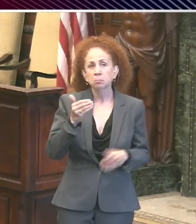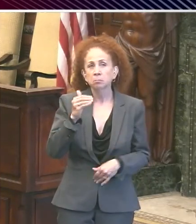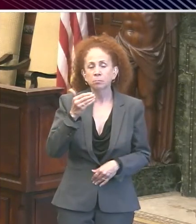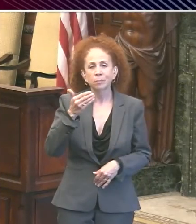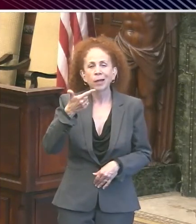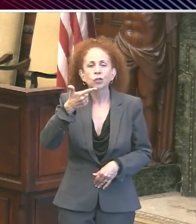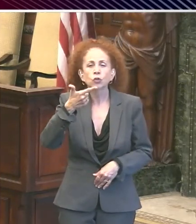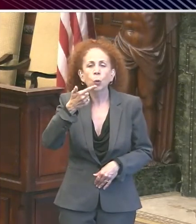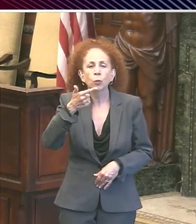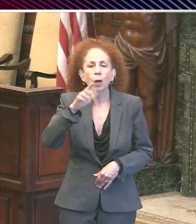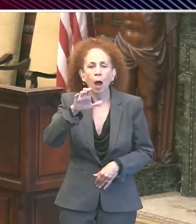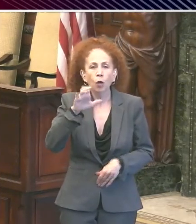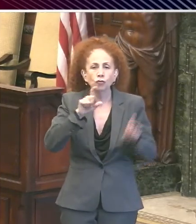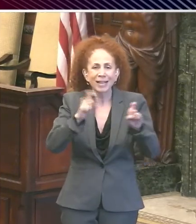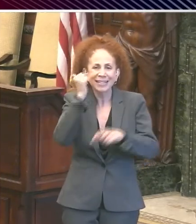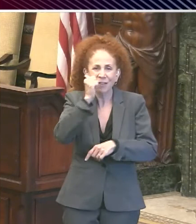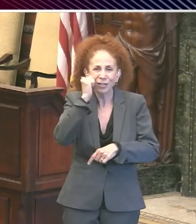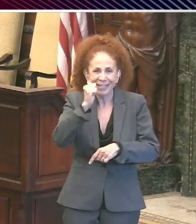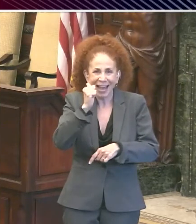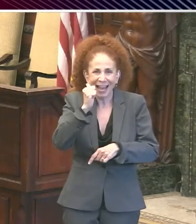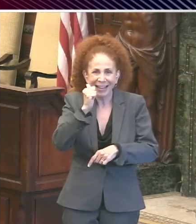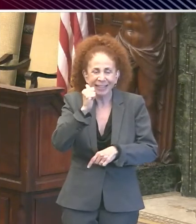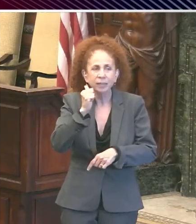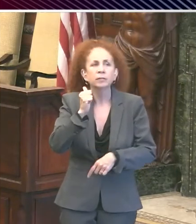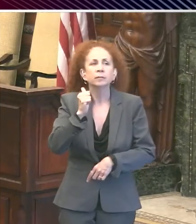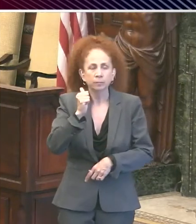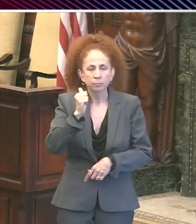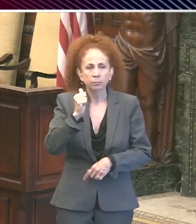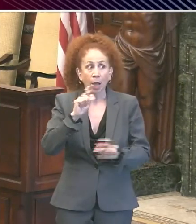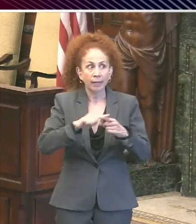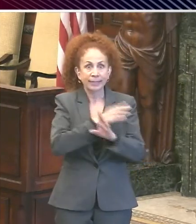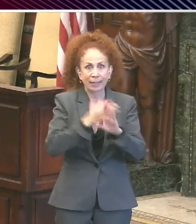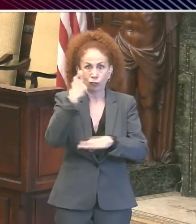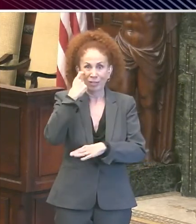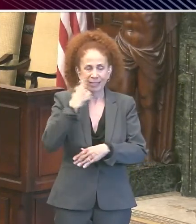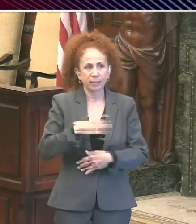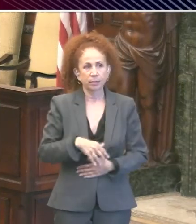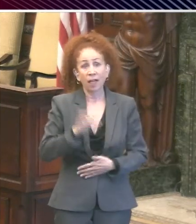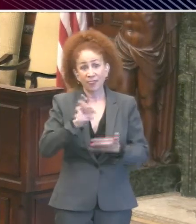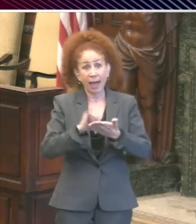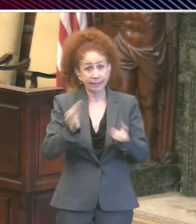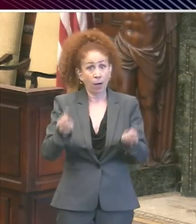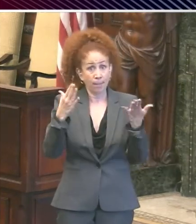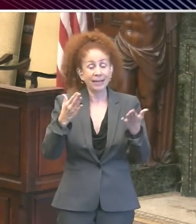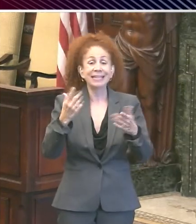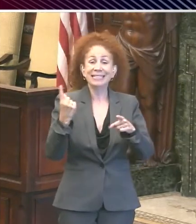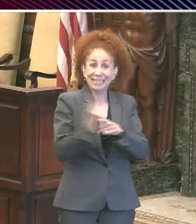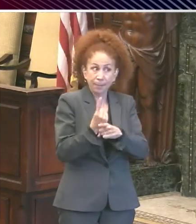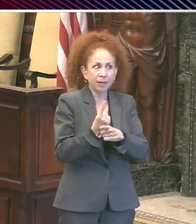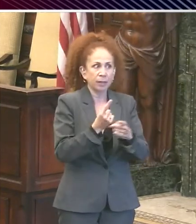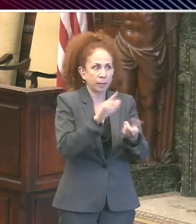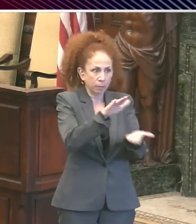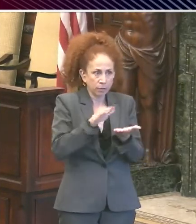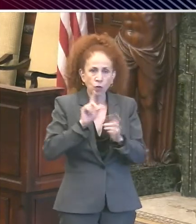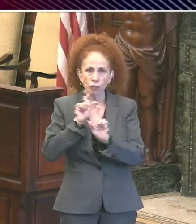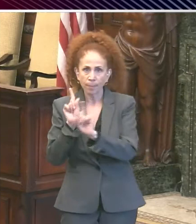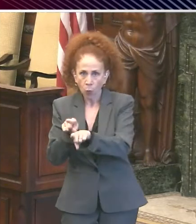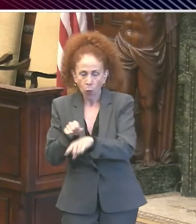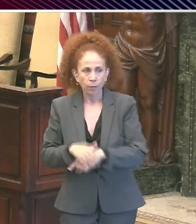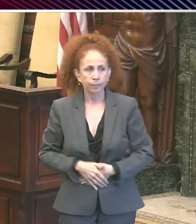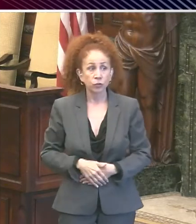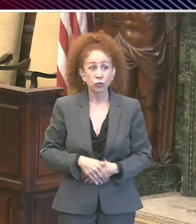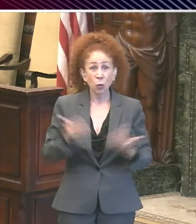day. Up until recently, we were doing about 2,100 tests per day. So that's roughly how many typically we would report out. So to report